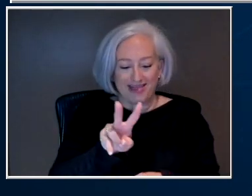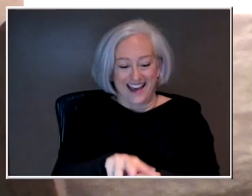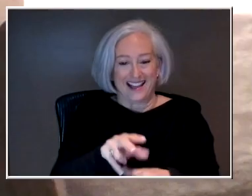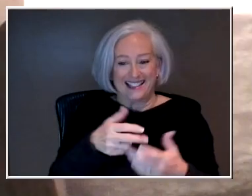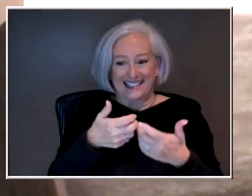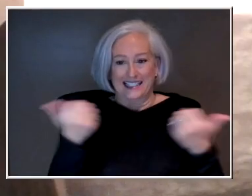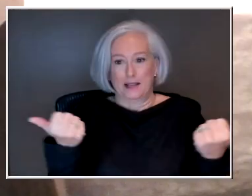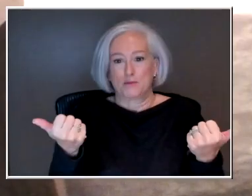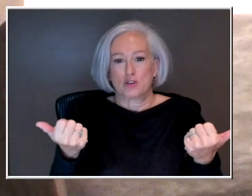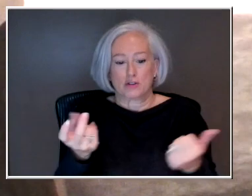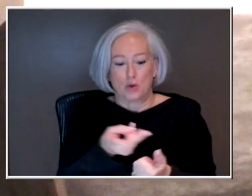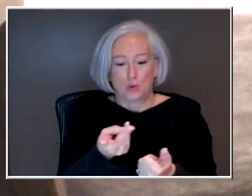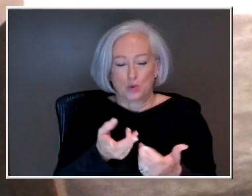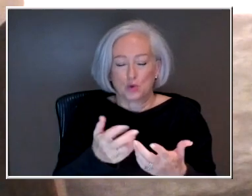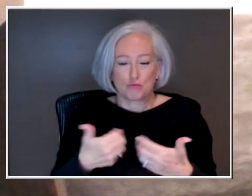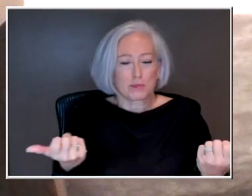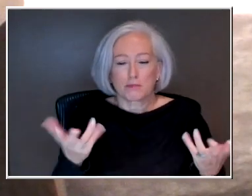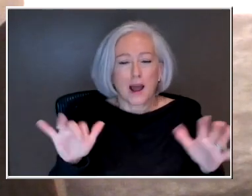that?